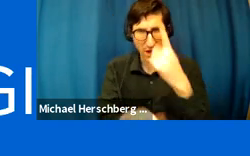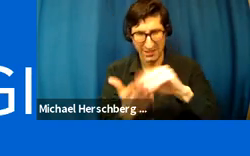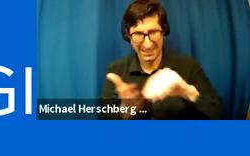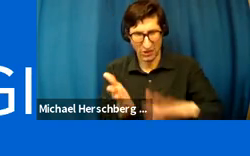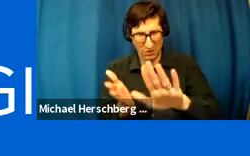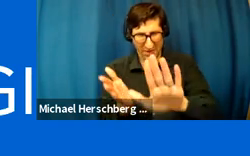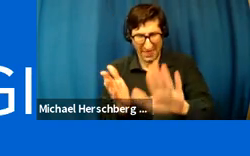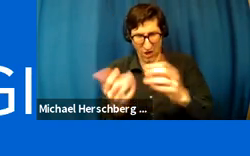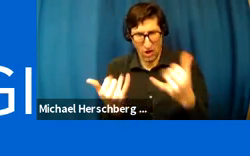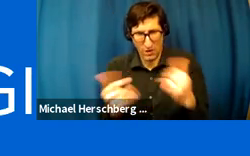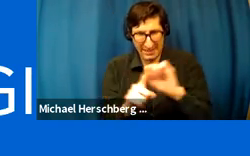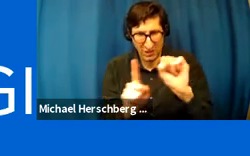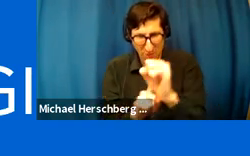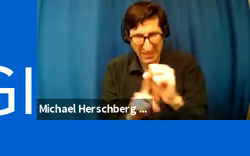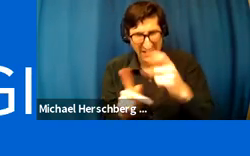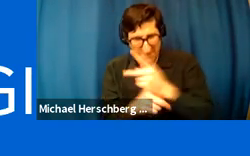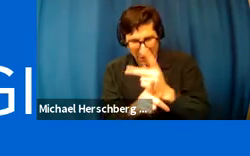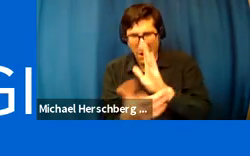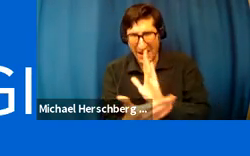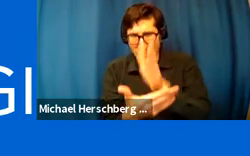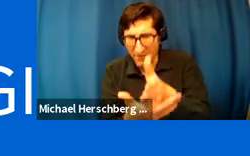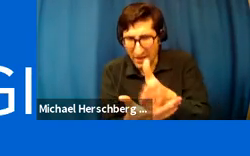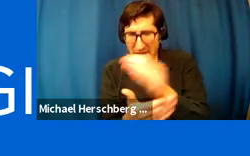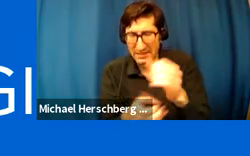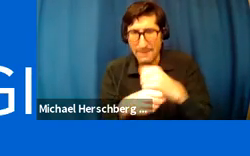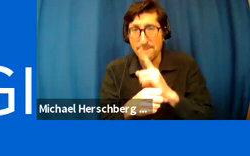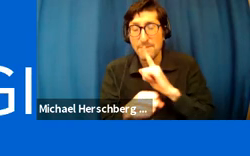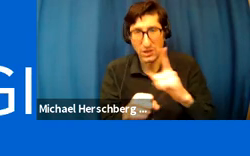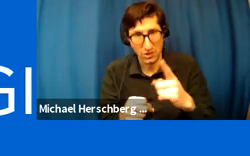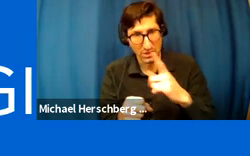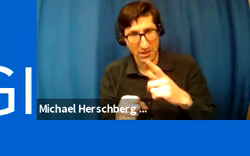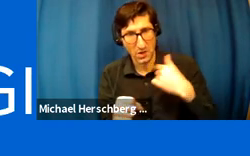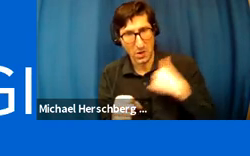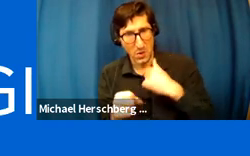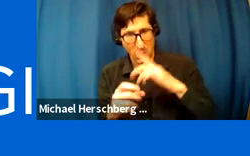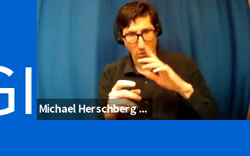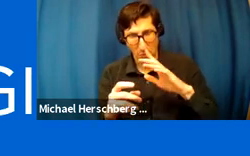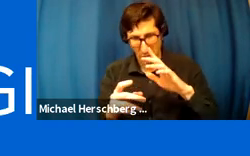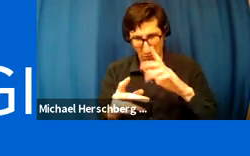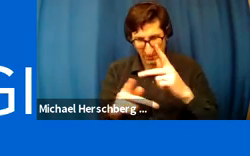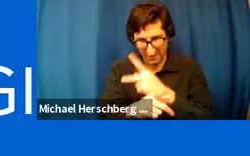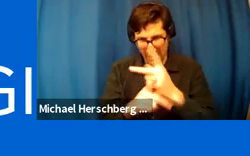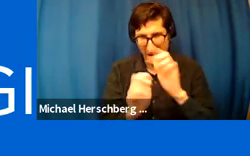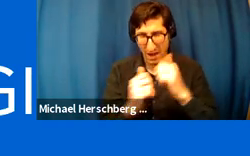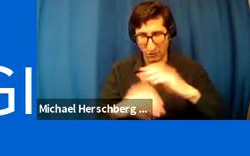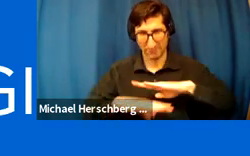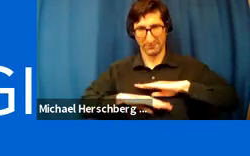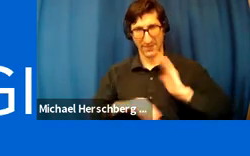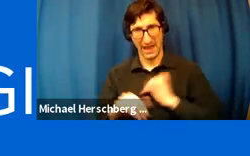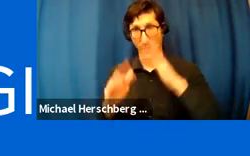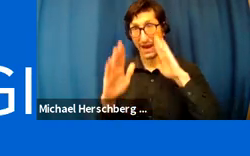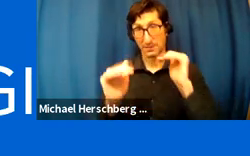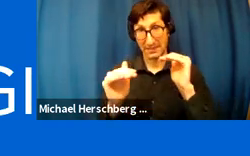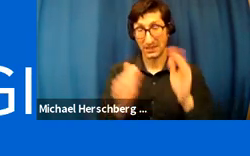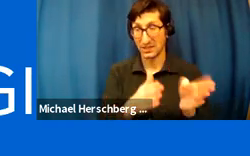learning, target interventions, and add support aligned to those expectations for what outcomes we want to see. And of course, we